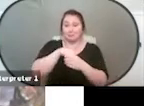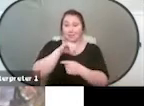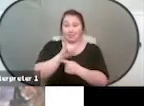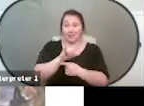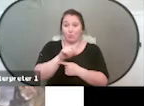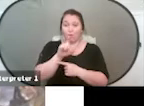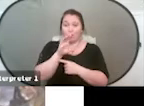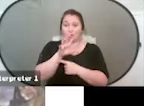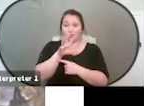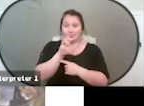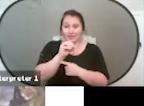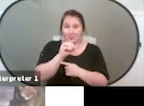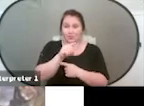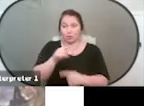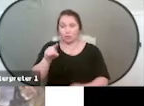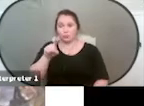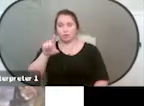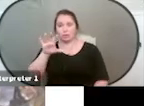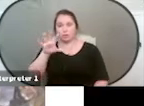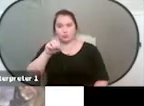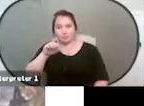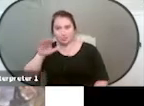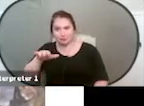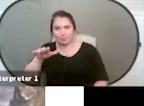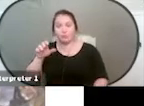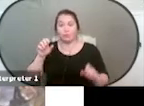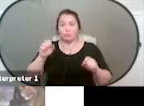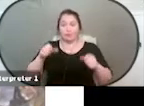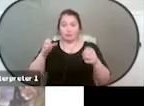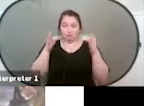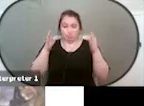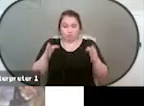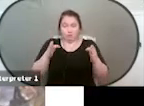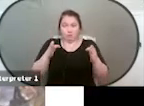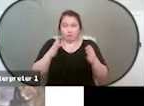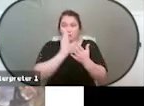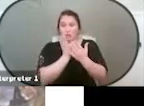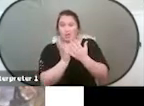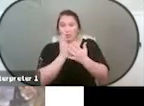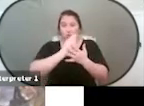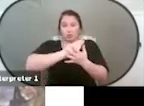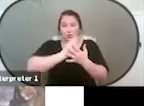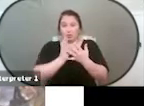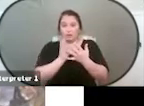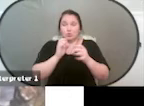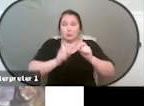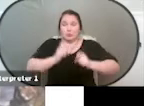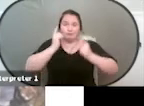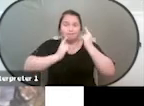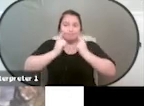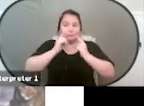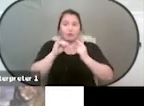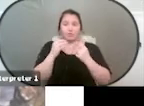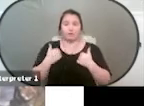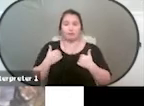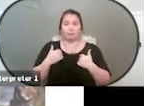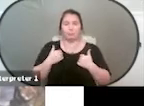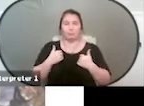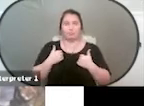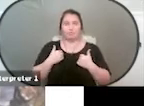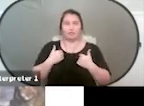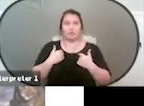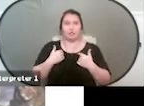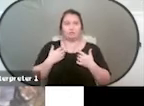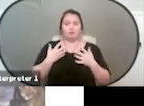million kind of range, sure, we could look at, there would be some consideration, if there's any expansions